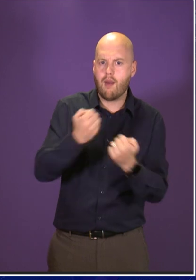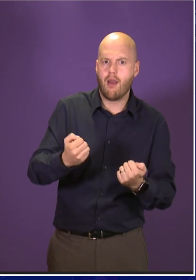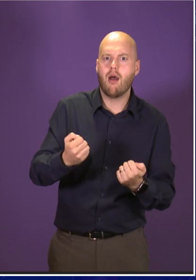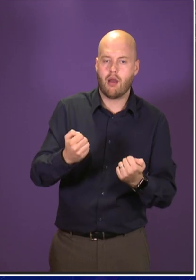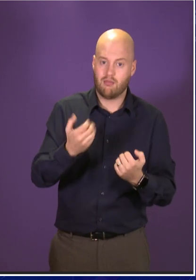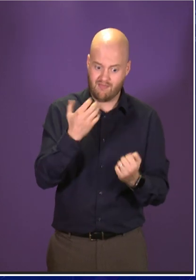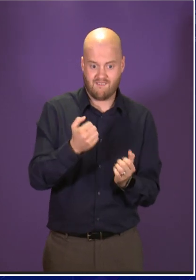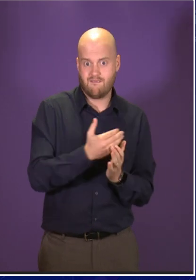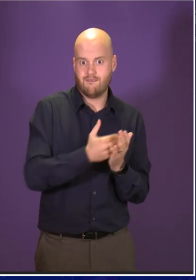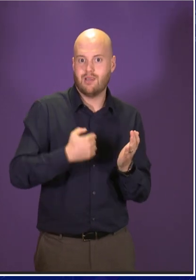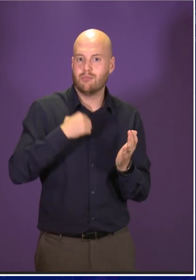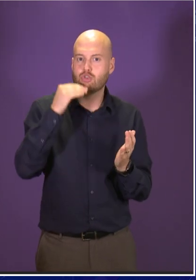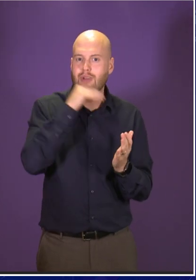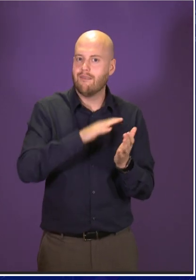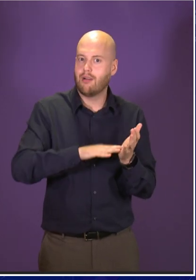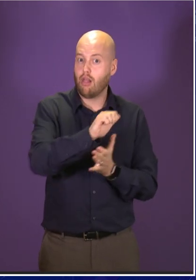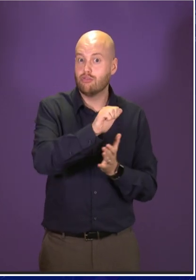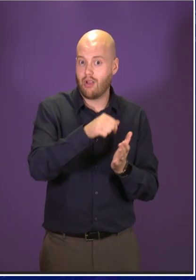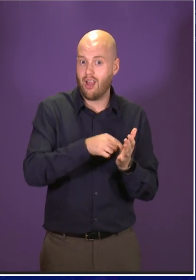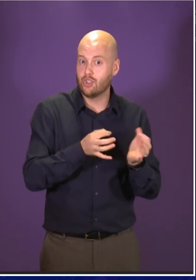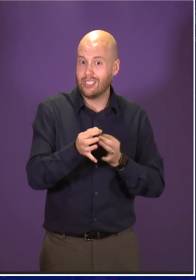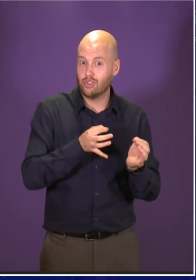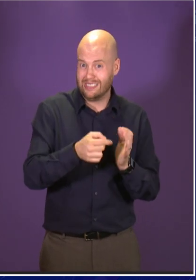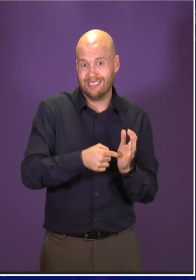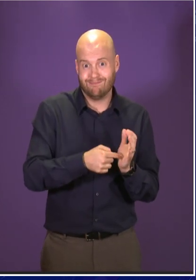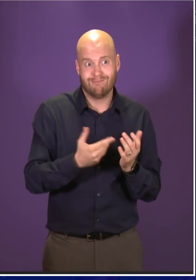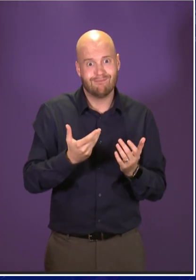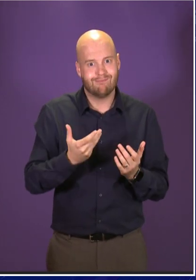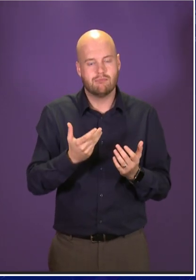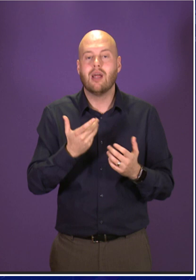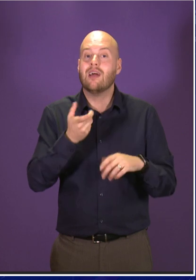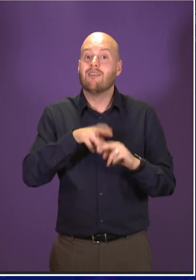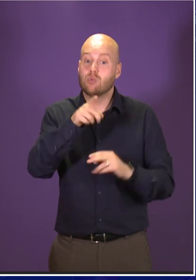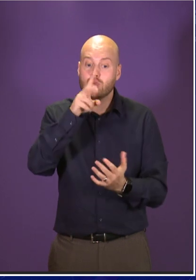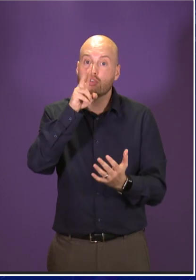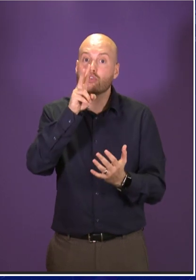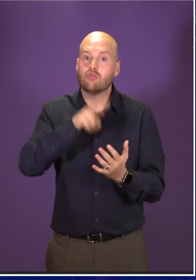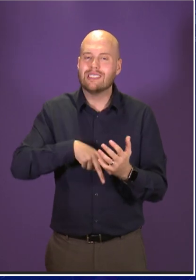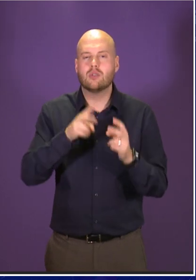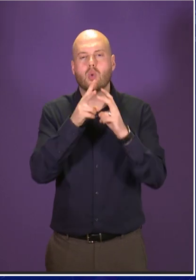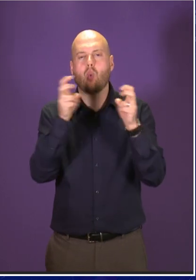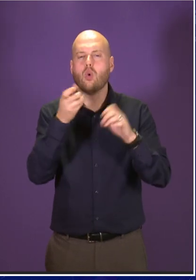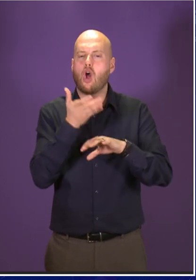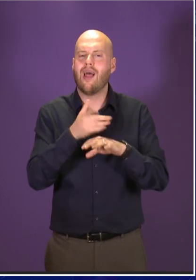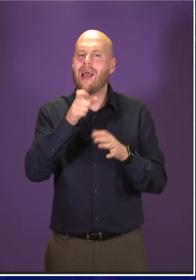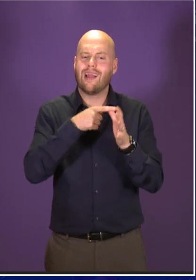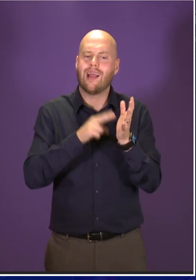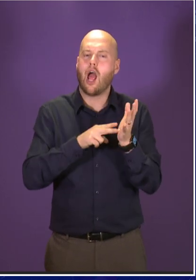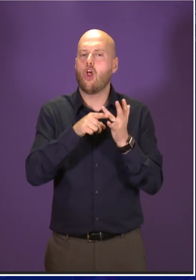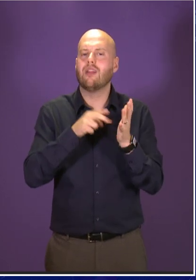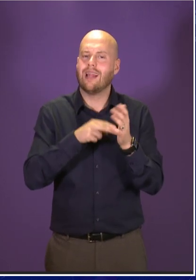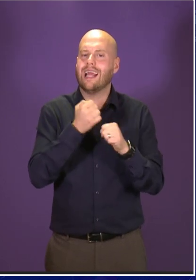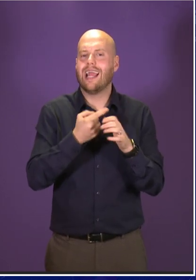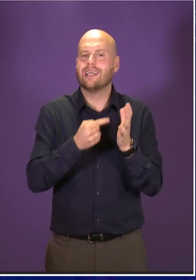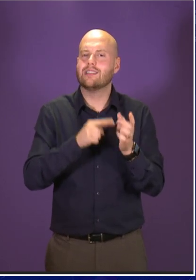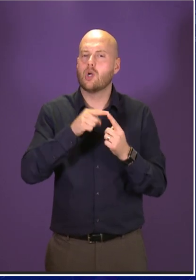culture strategy. And also, if you read the quotations on the Canongate Wall, which are at the side and part